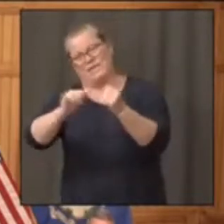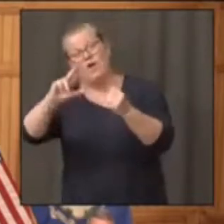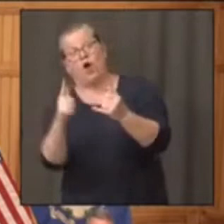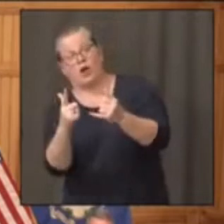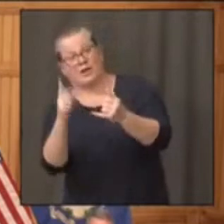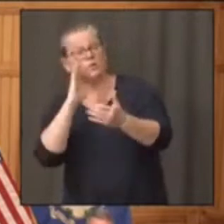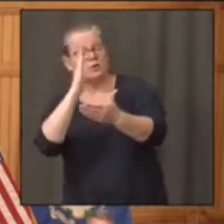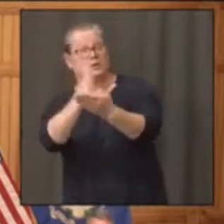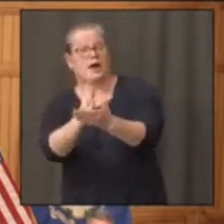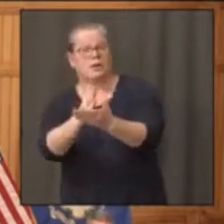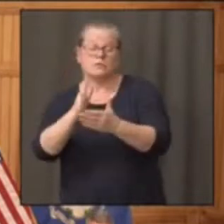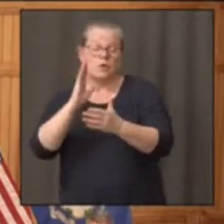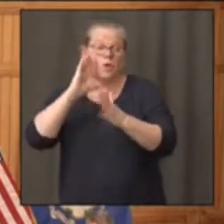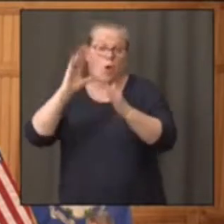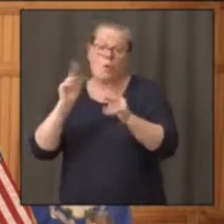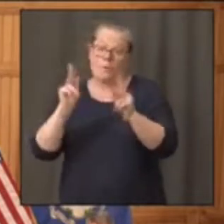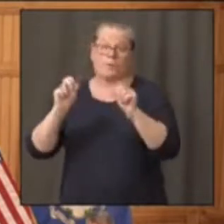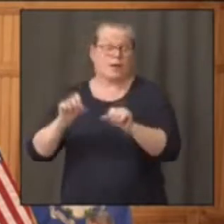The Hartford Courant.